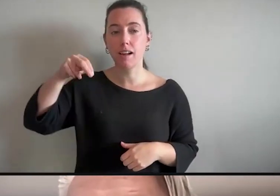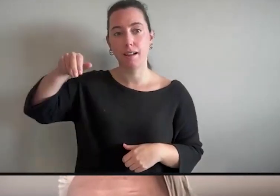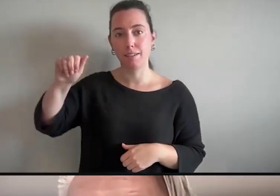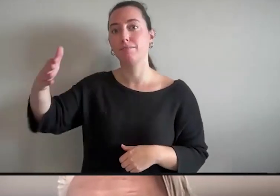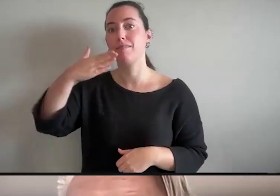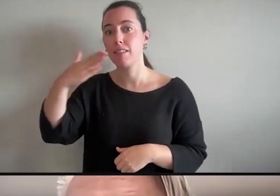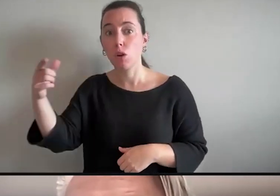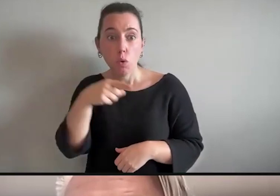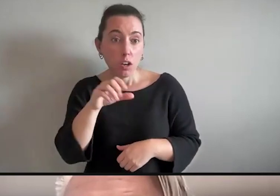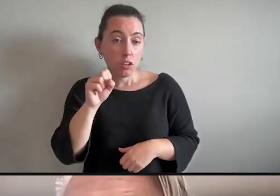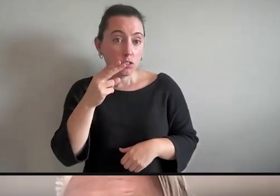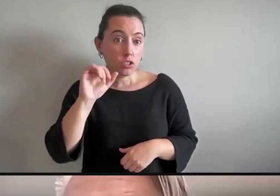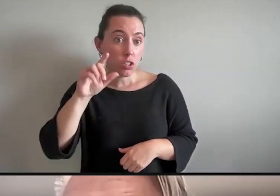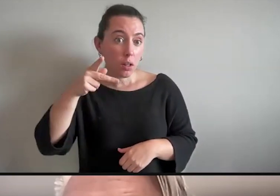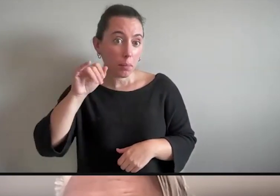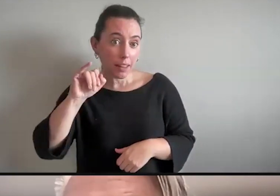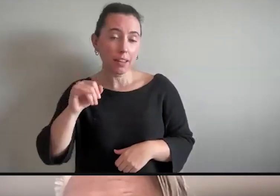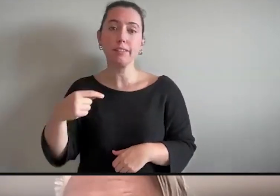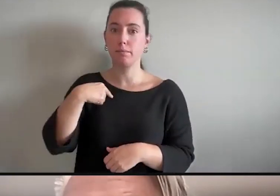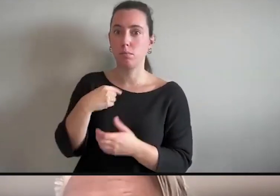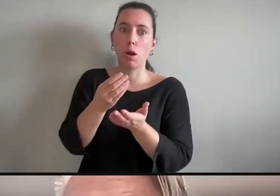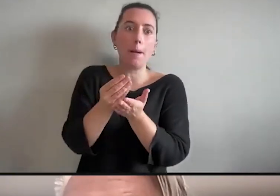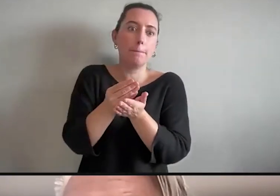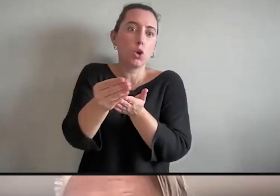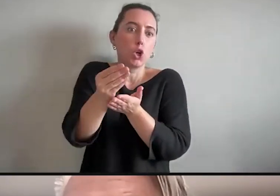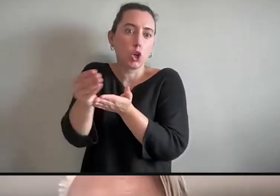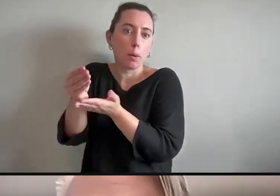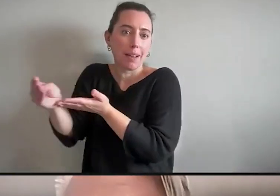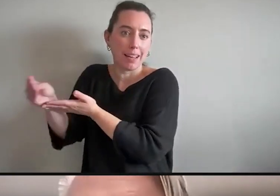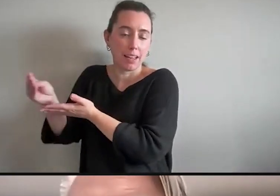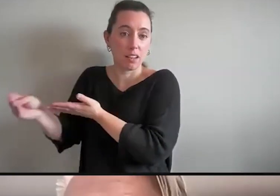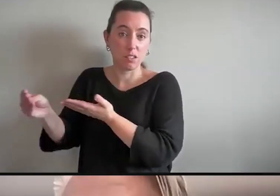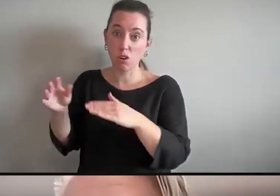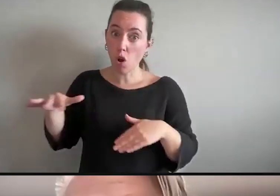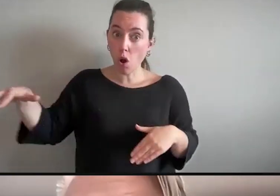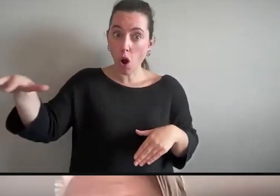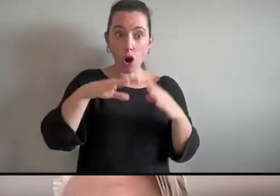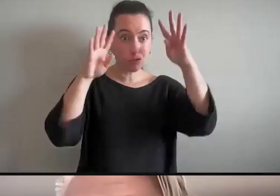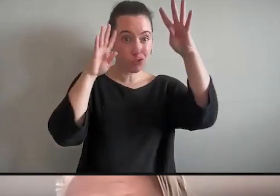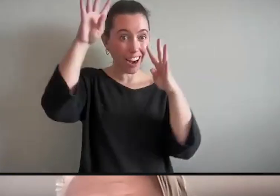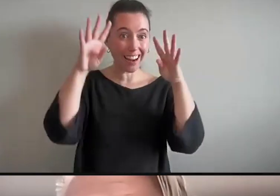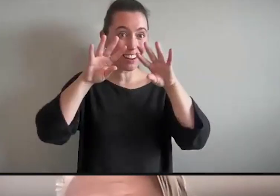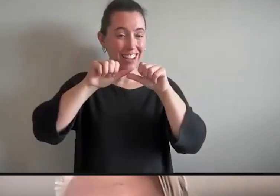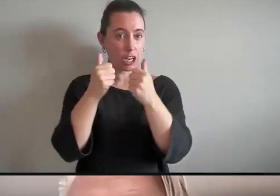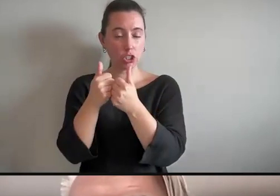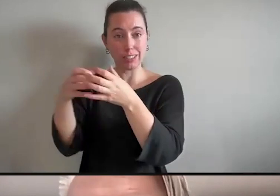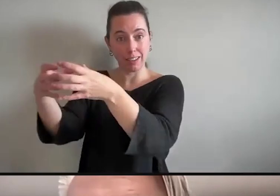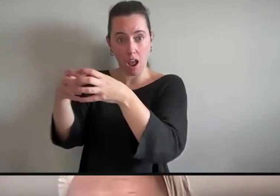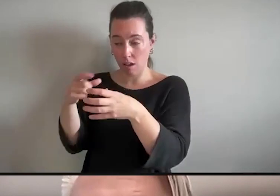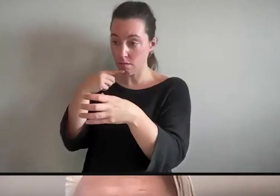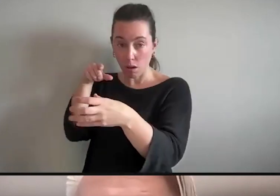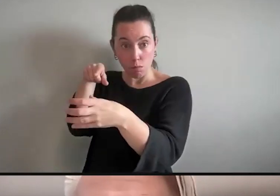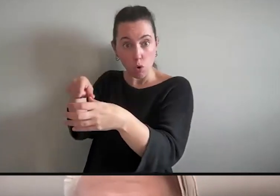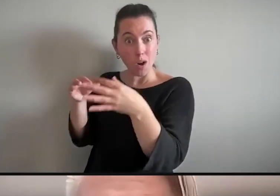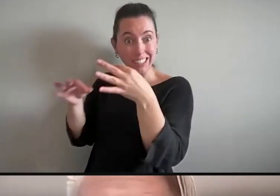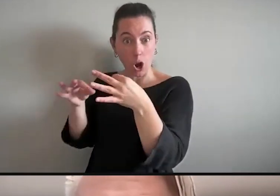add something more. Procurement, please ensure that all the creative agencies that you hire, ask them to ensure that the document they submit